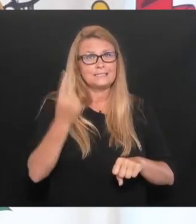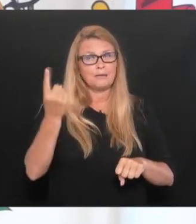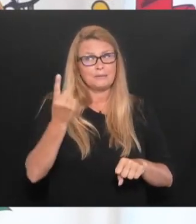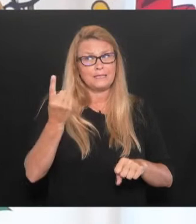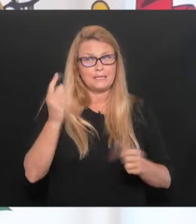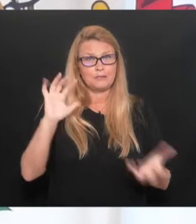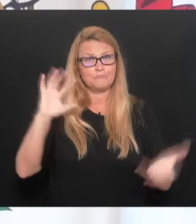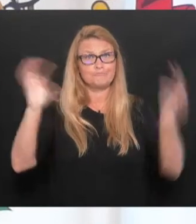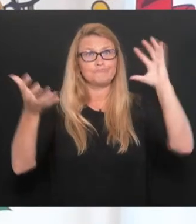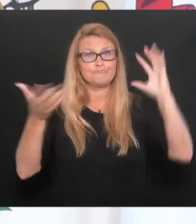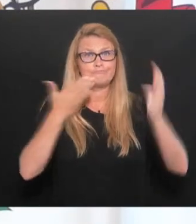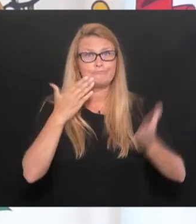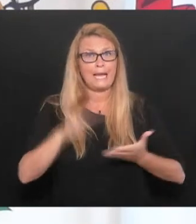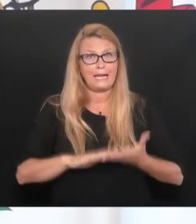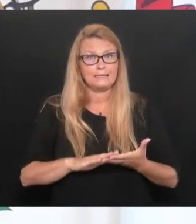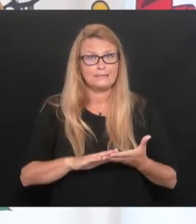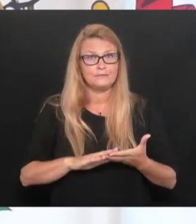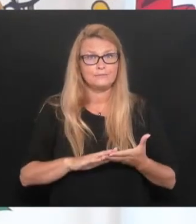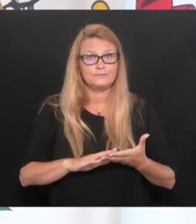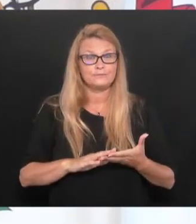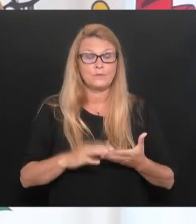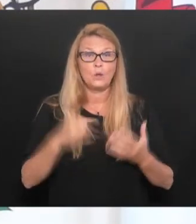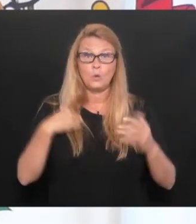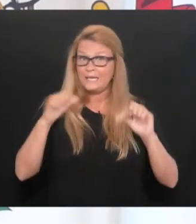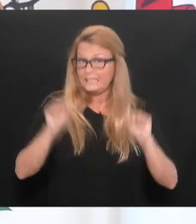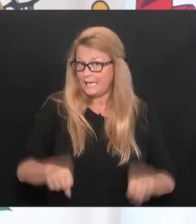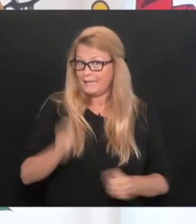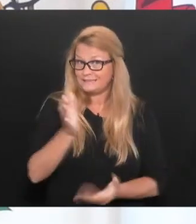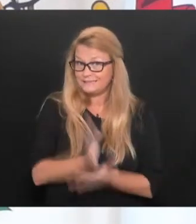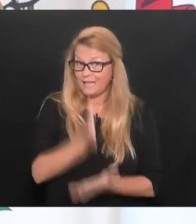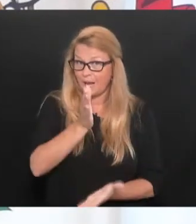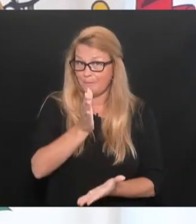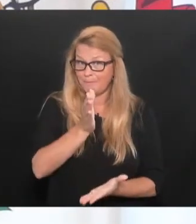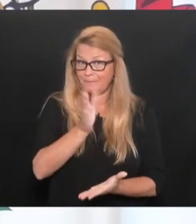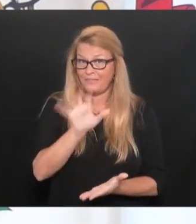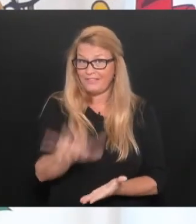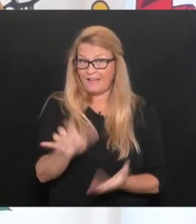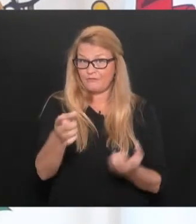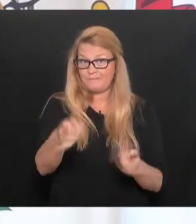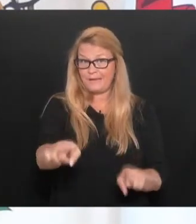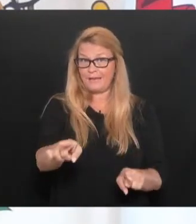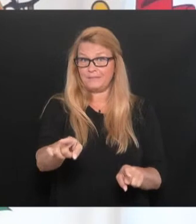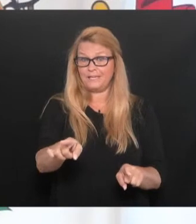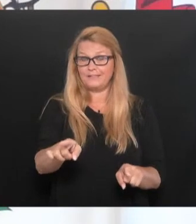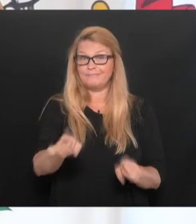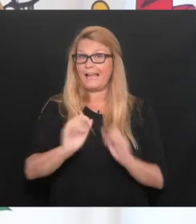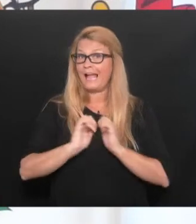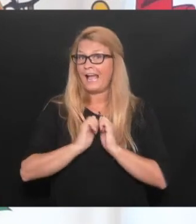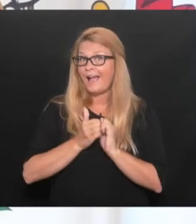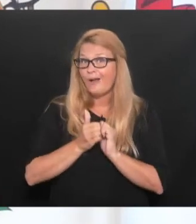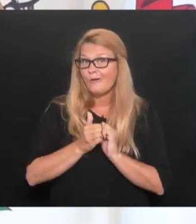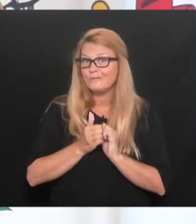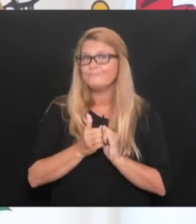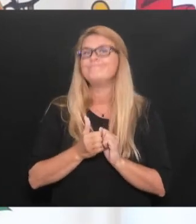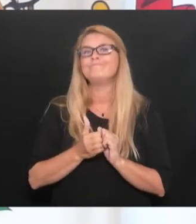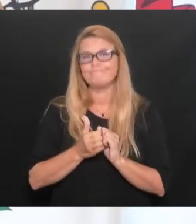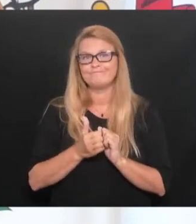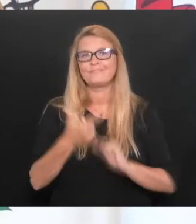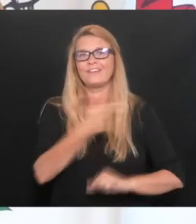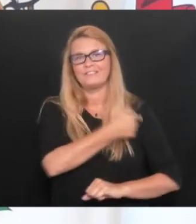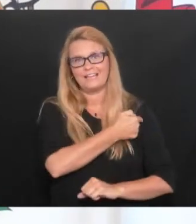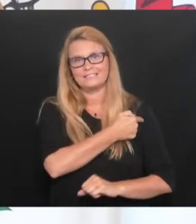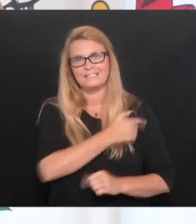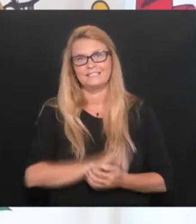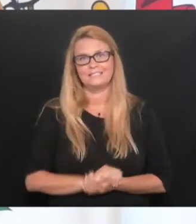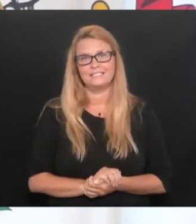bad. And we do know how to stop it. And the way to stop it is just be vaccinated. You know, and we'll get into it just a little